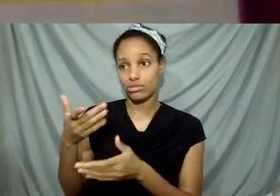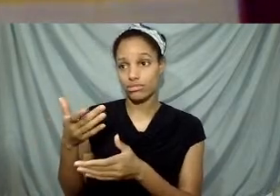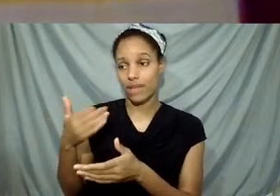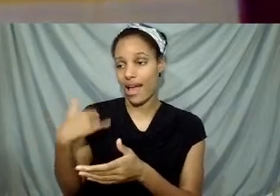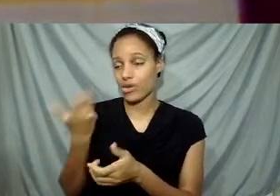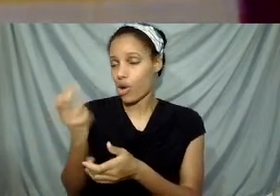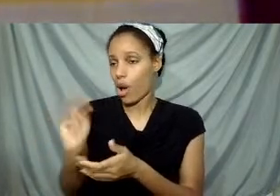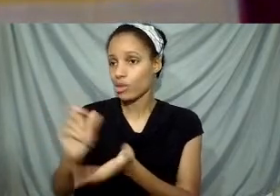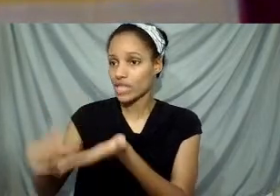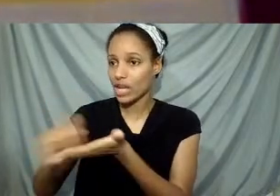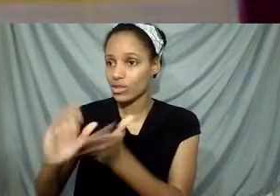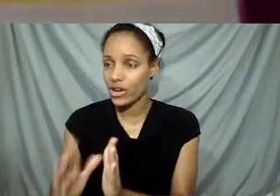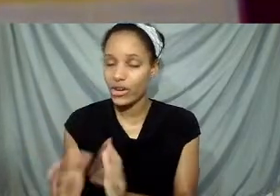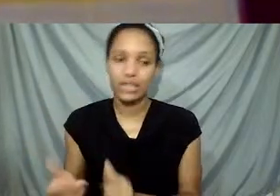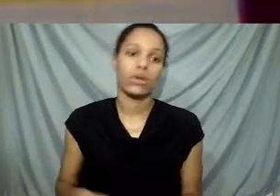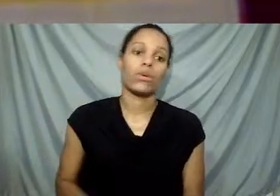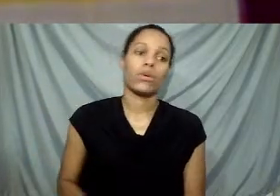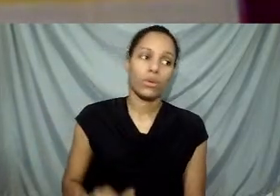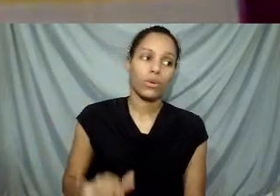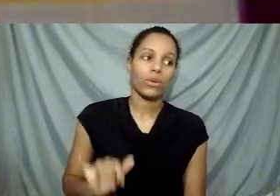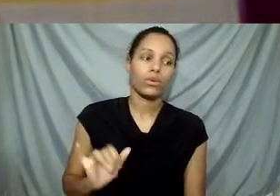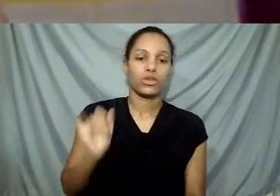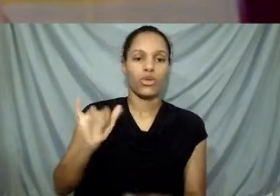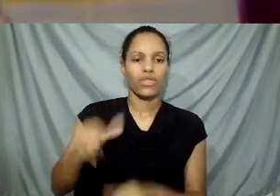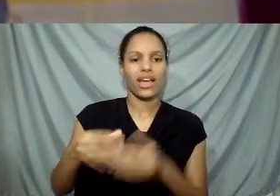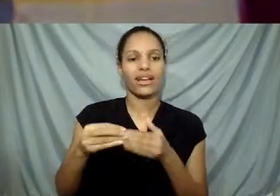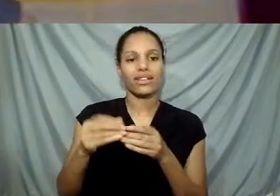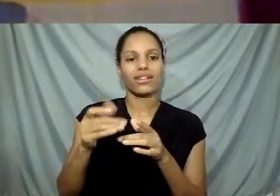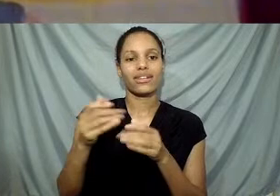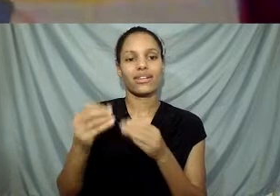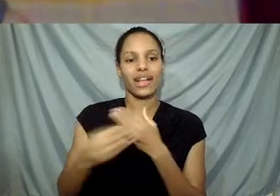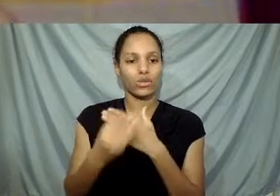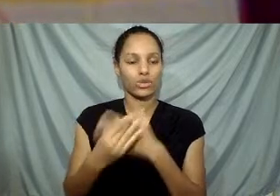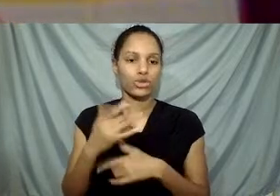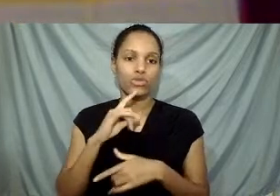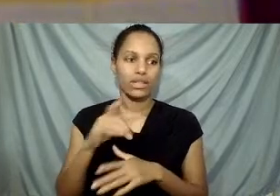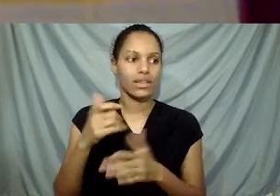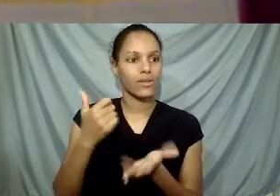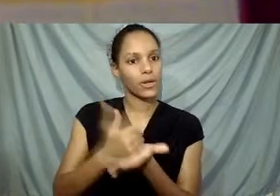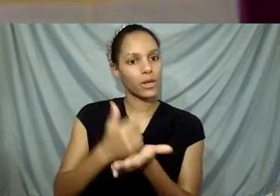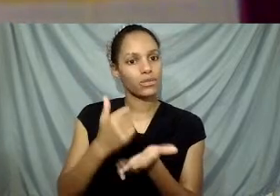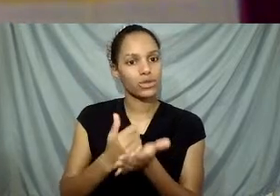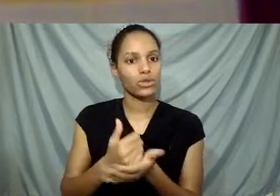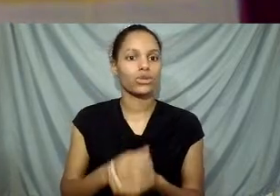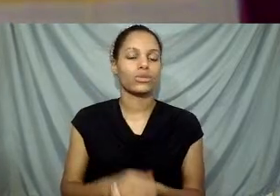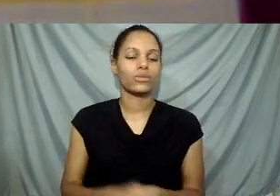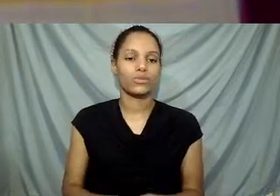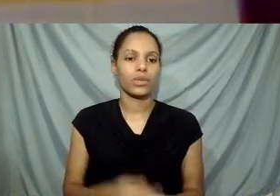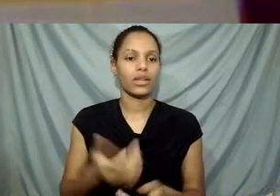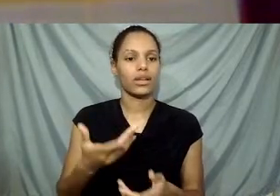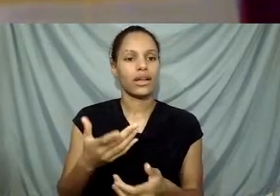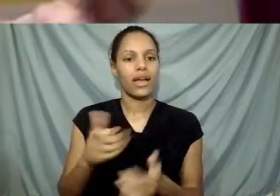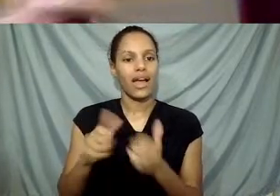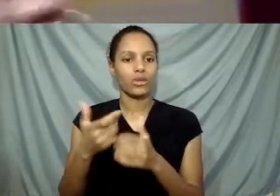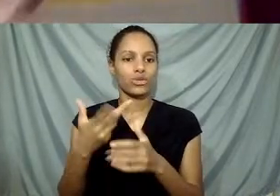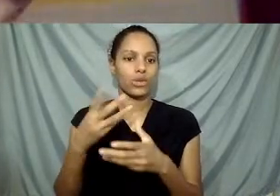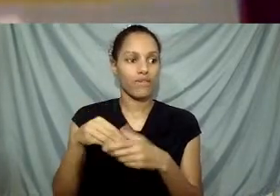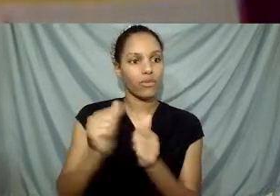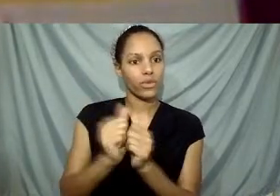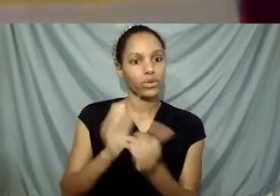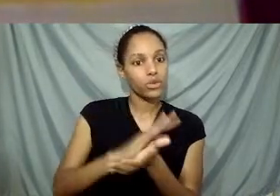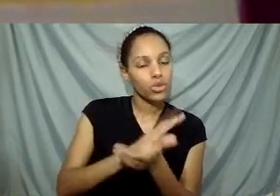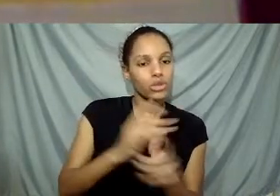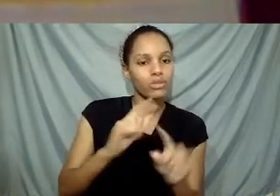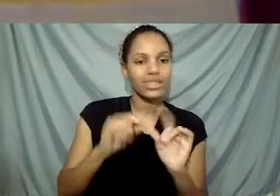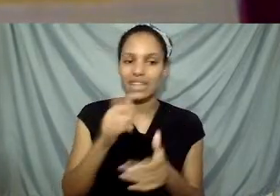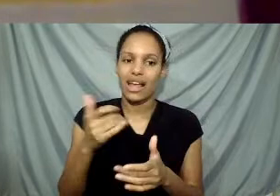her navigate these really hard to get into schools and all of that nature, but she didn't have the